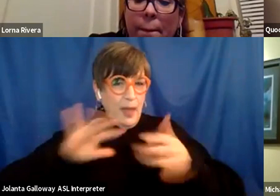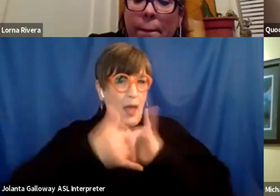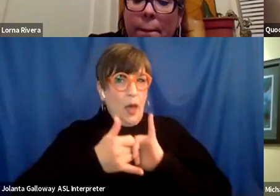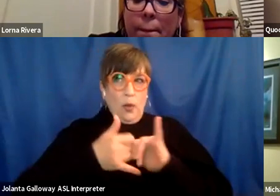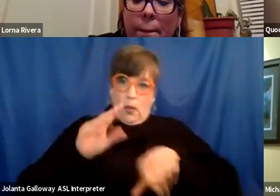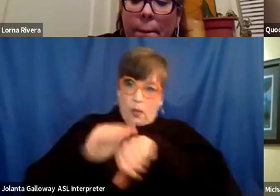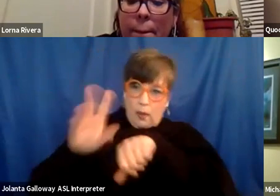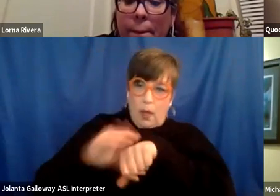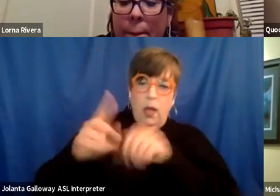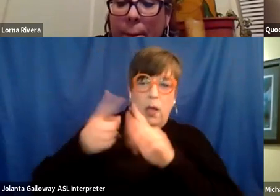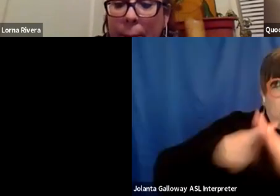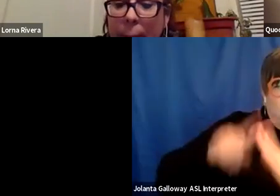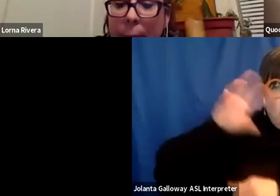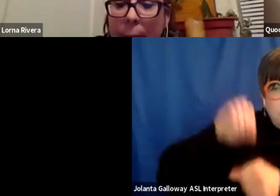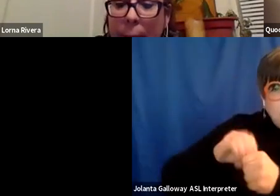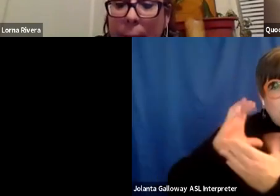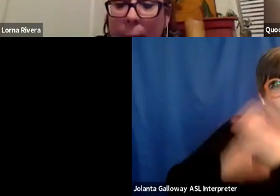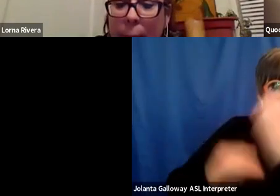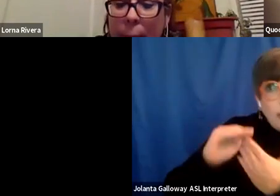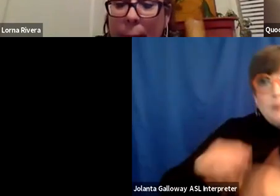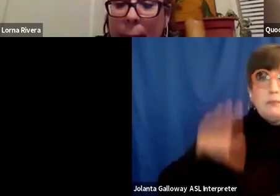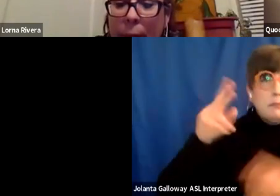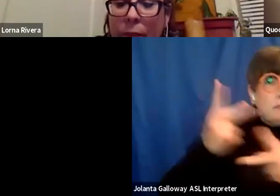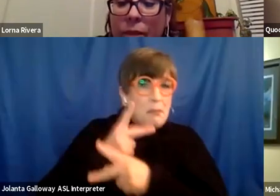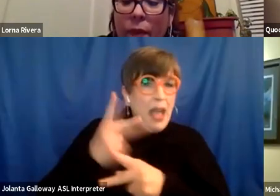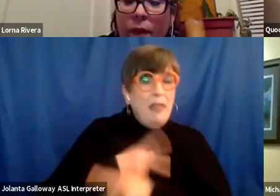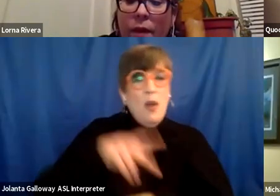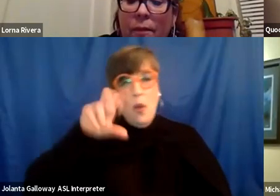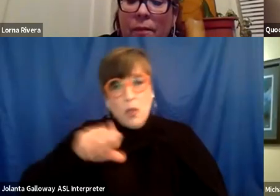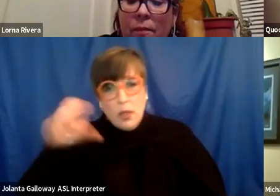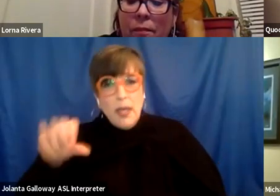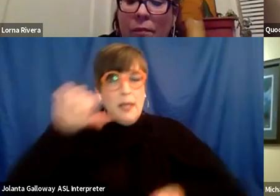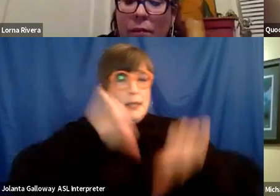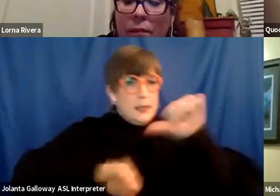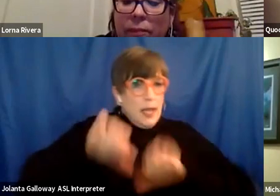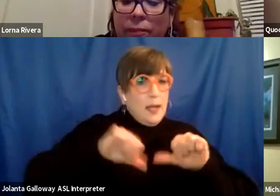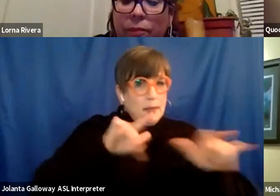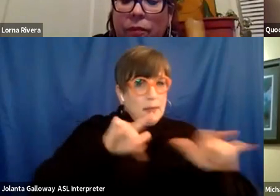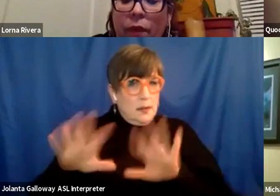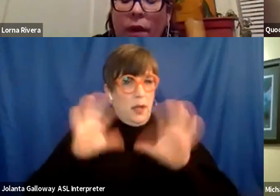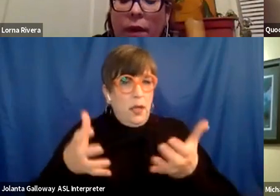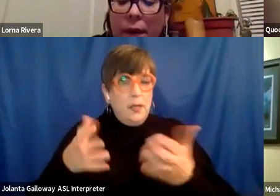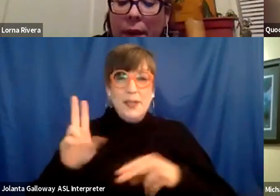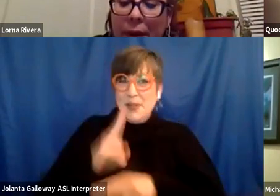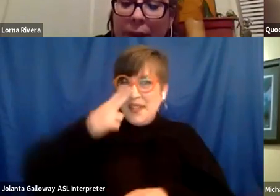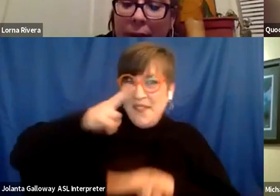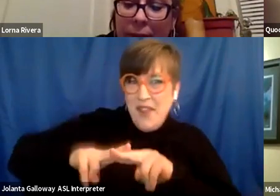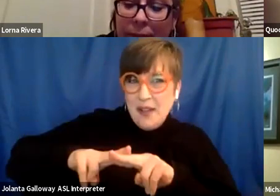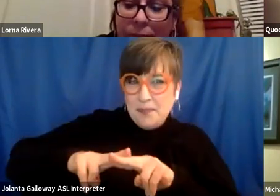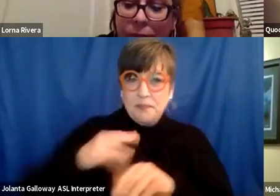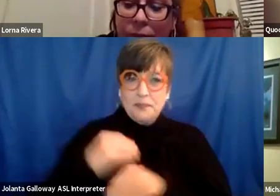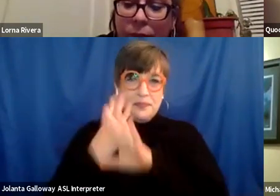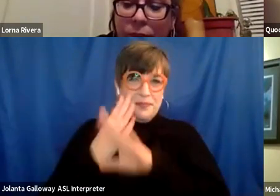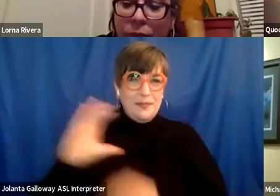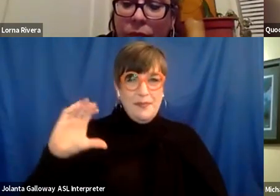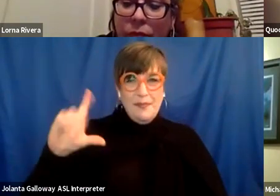change education within English, math, social studies, and science classrooms using fun virtual climate change resources that